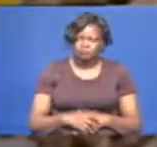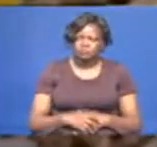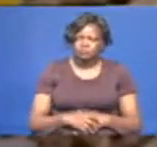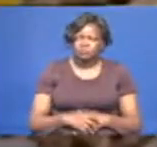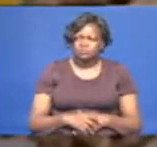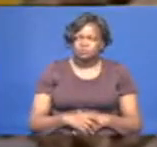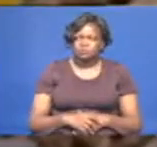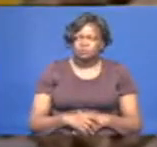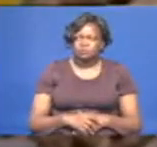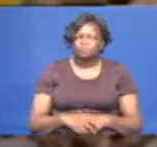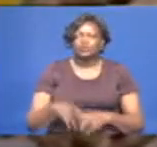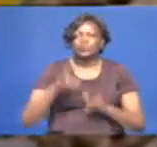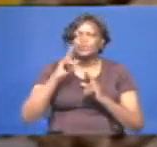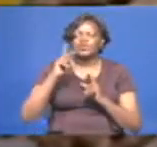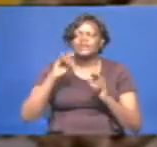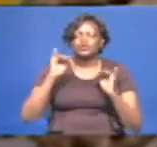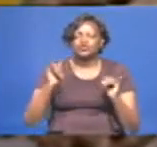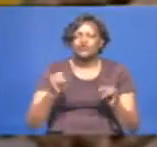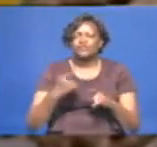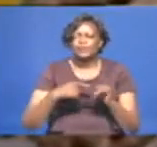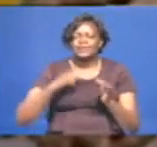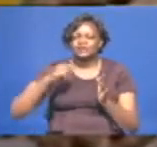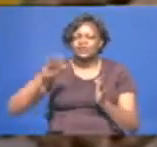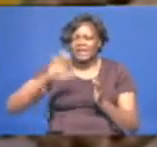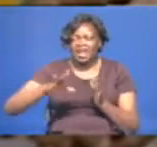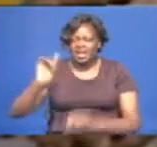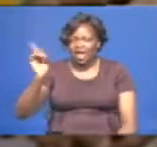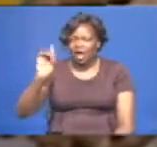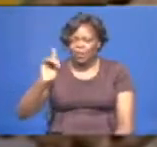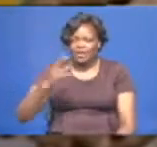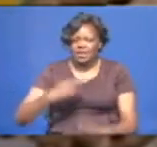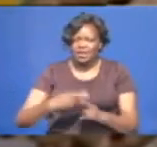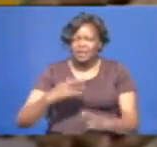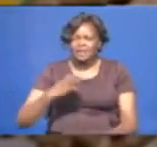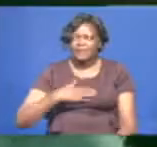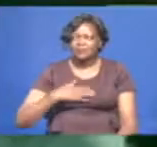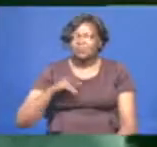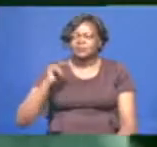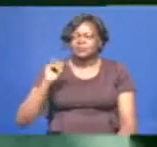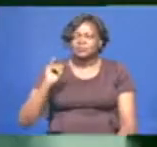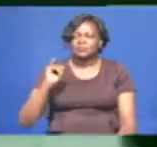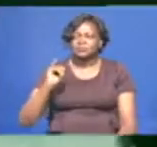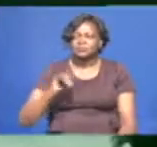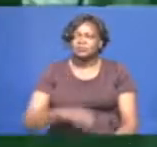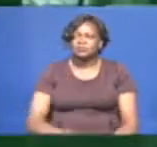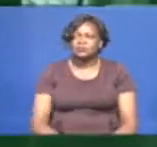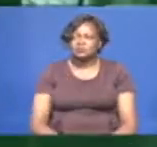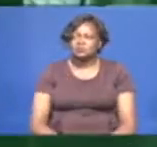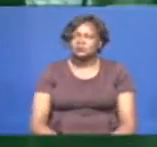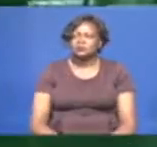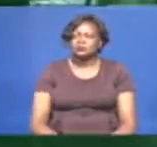Reporting for KBC from Industrial Area in Nairobi County, I'm Nissie Imano.